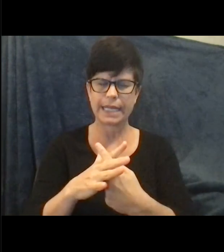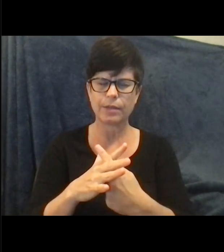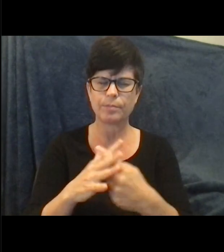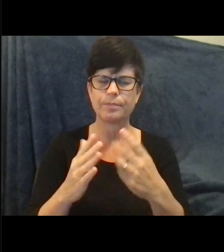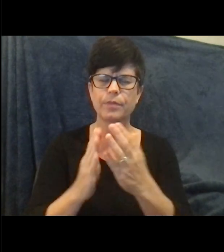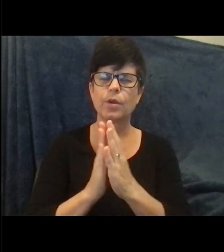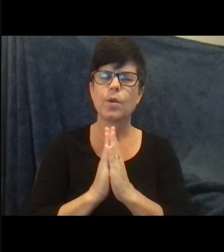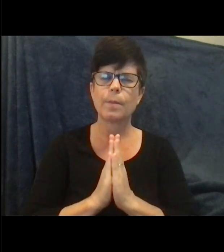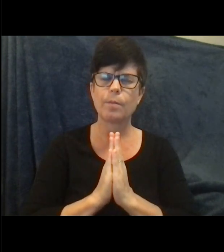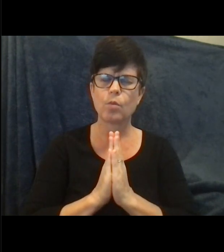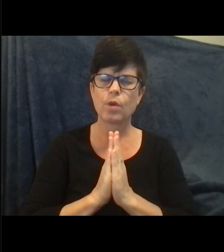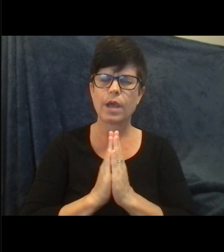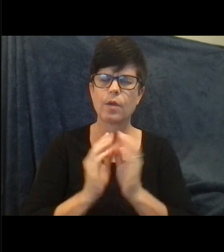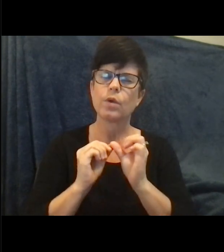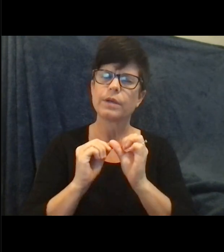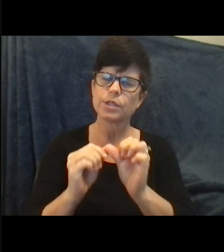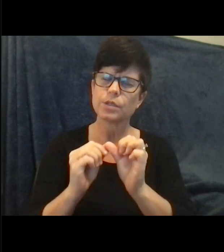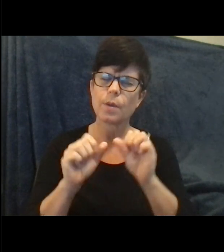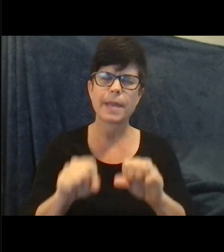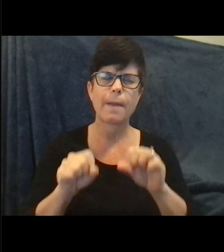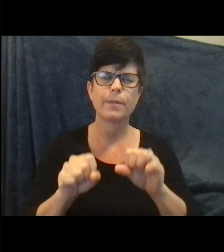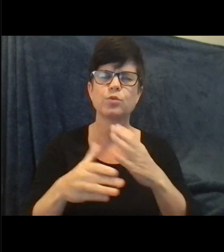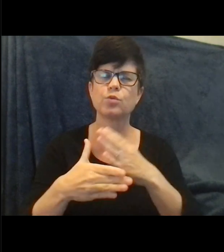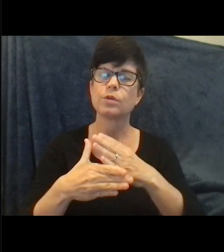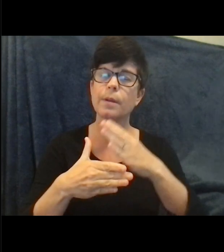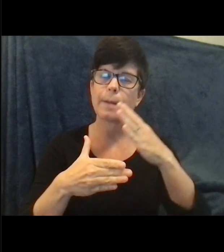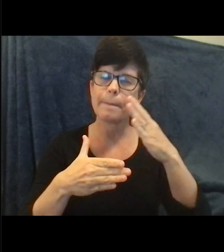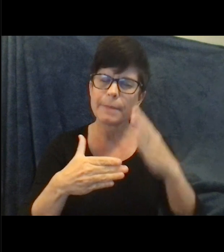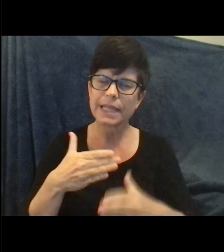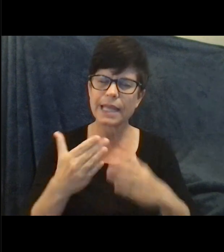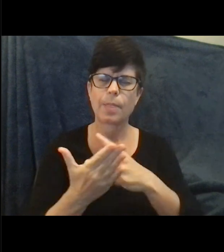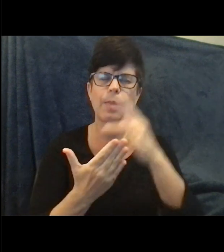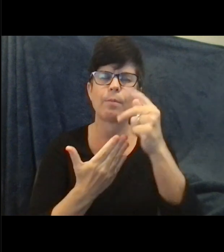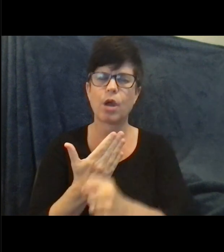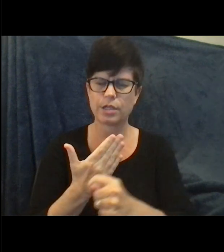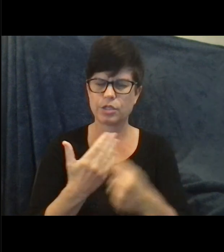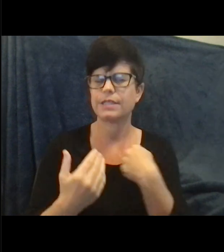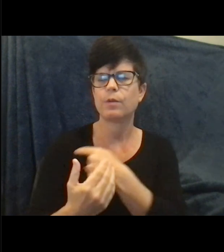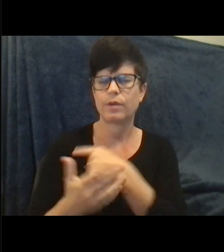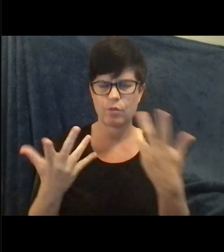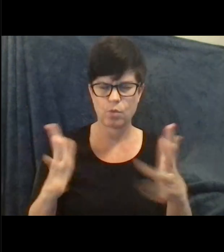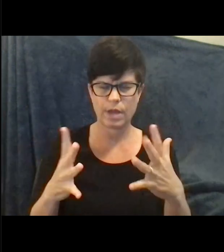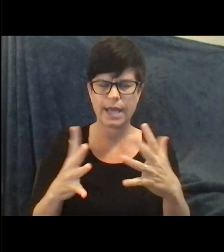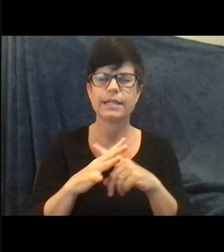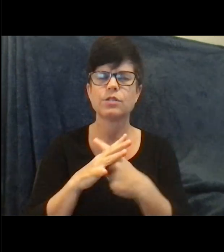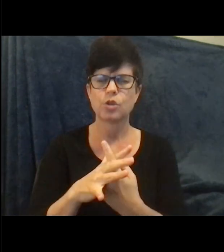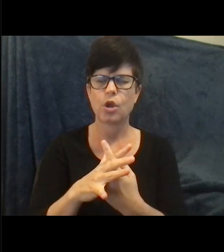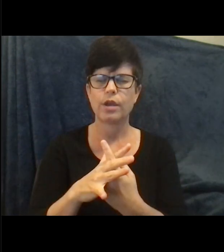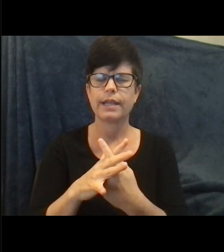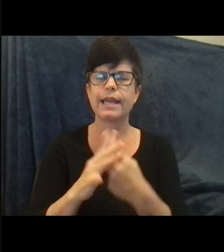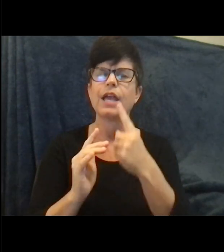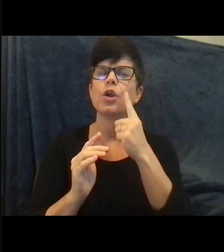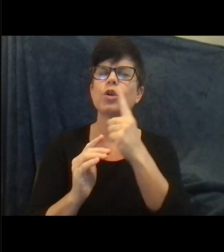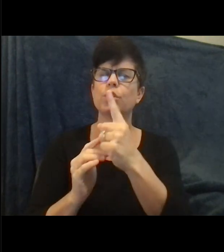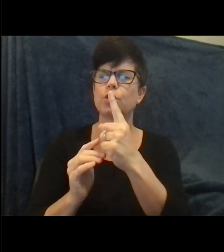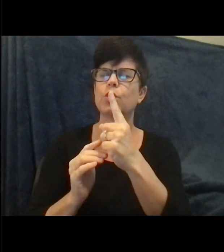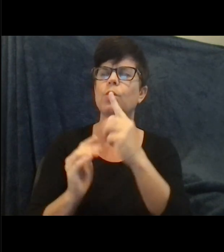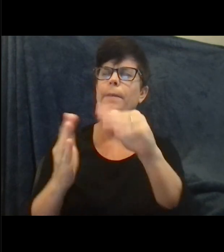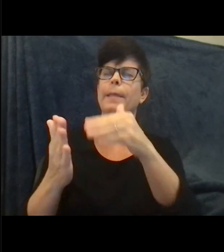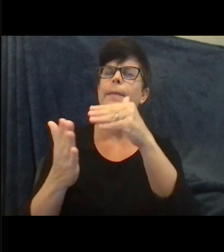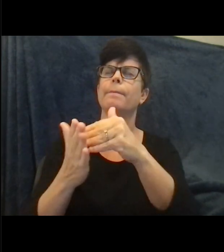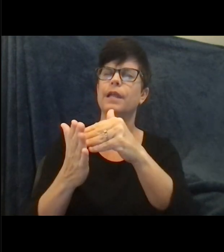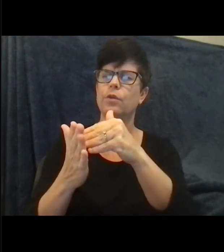will continue to be able to complete those projects that we have started, and that you would be in the midst of those